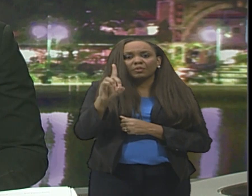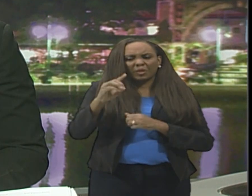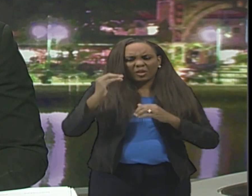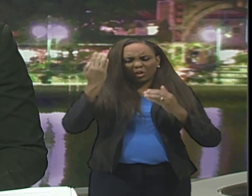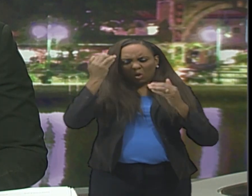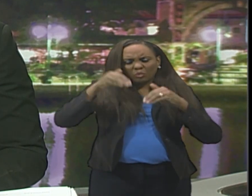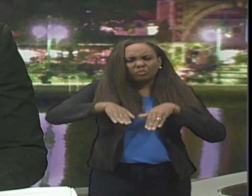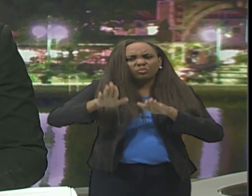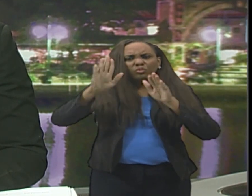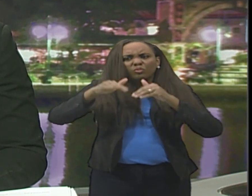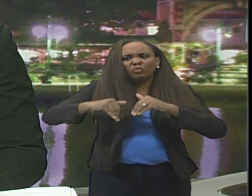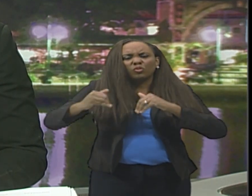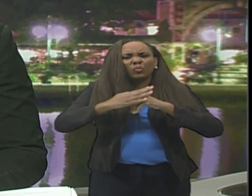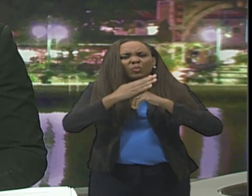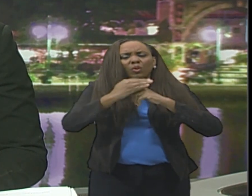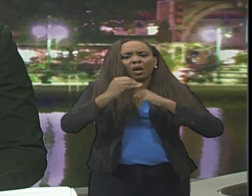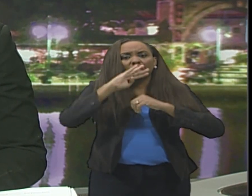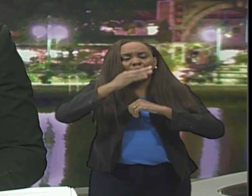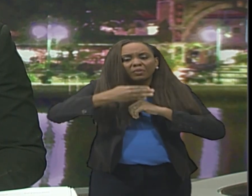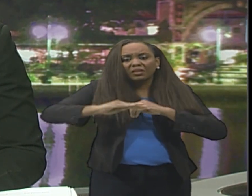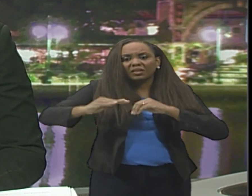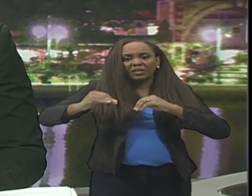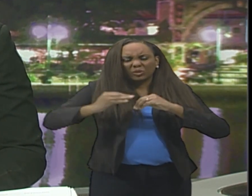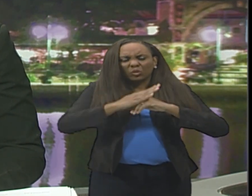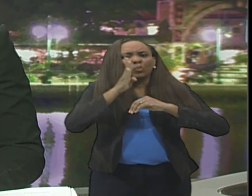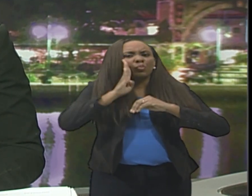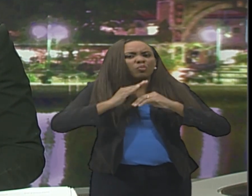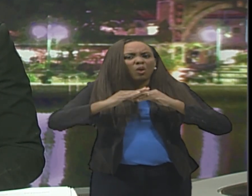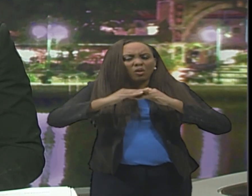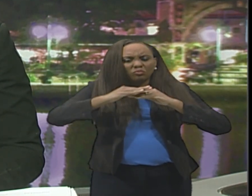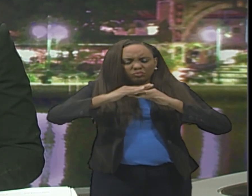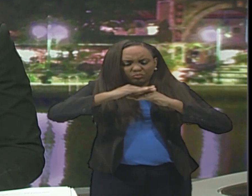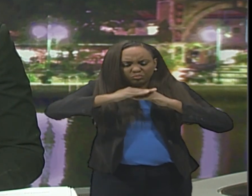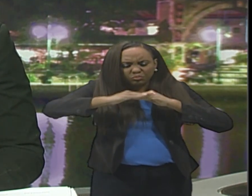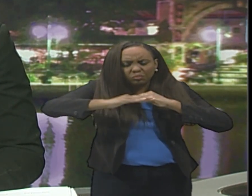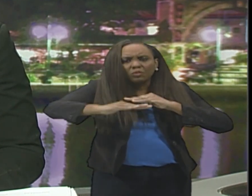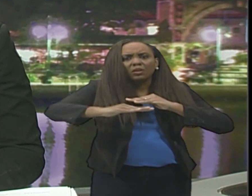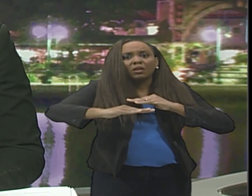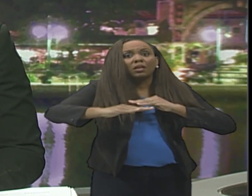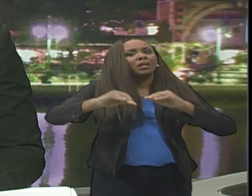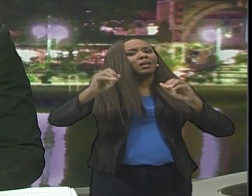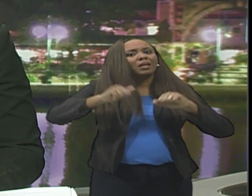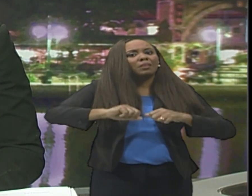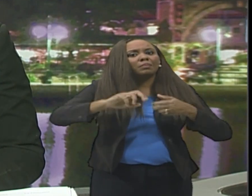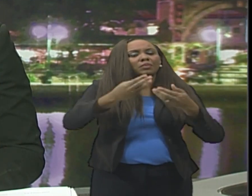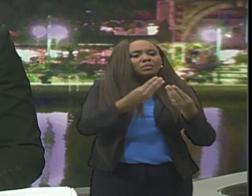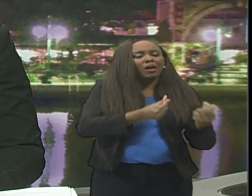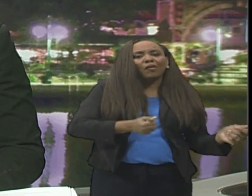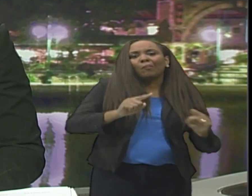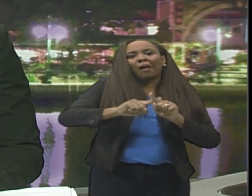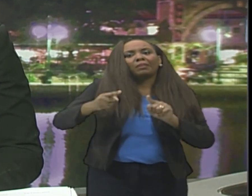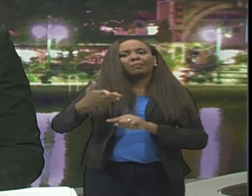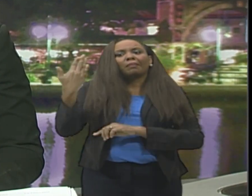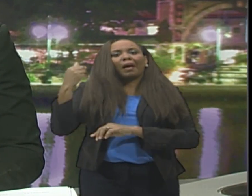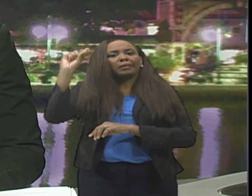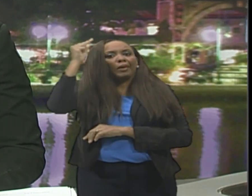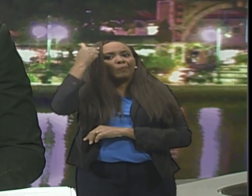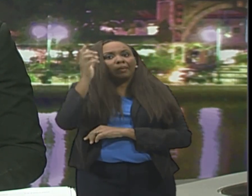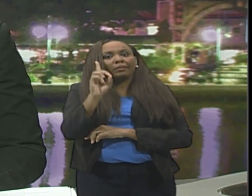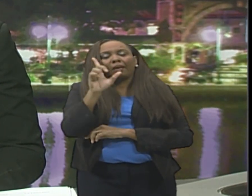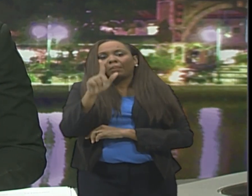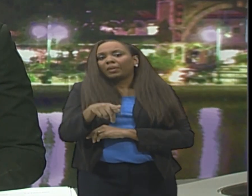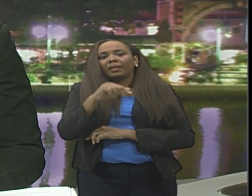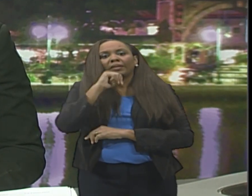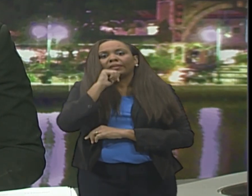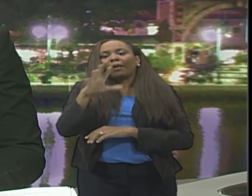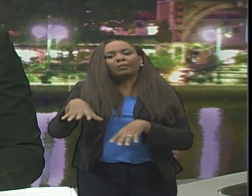coastline could have been resolved if only the previous administration had empowered young entrepreneurs eager to take the challenge.